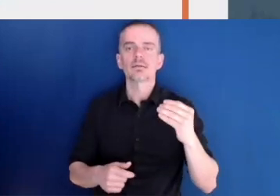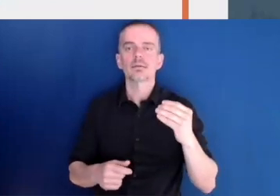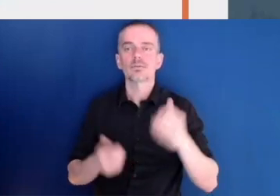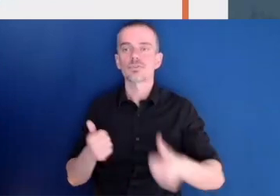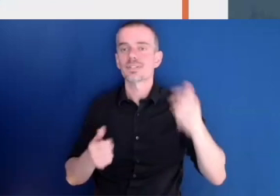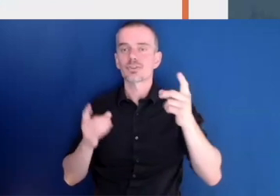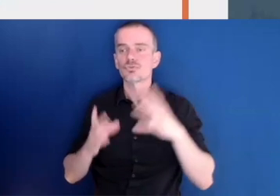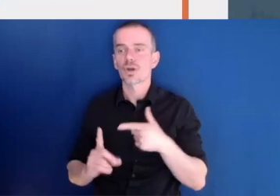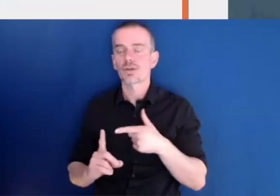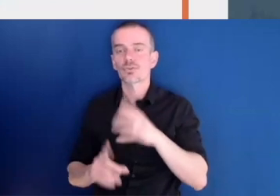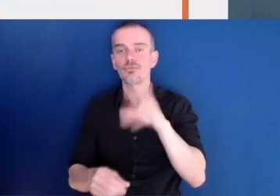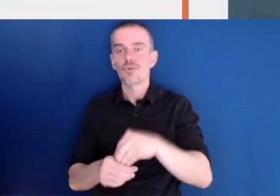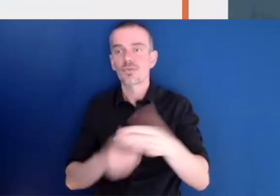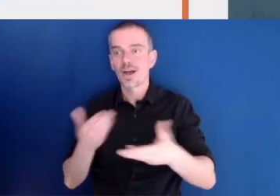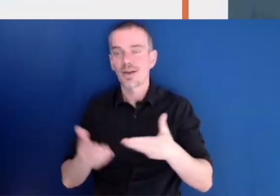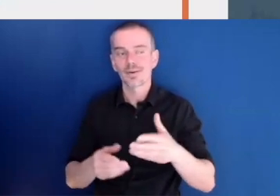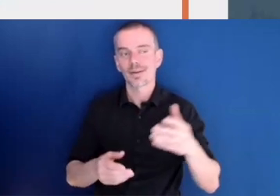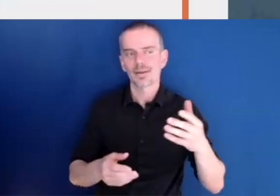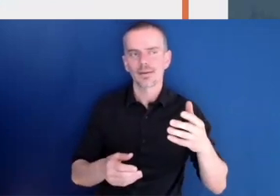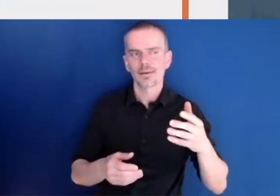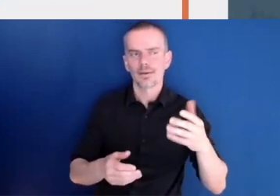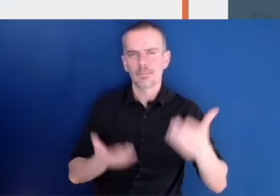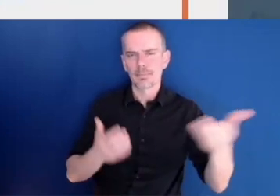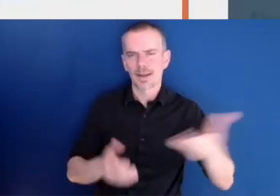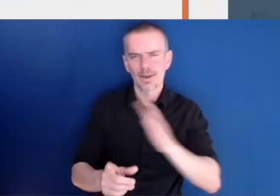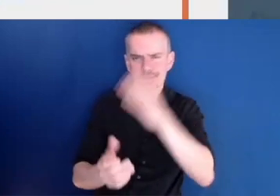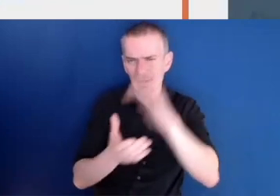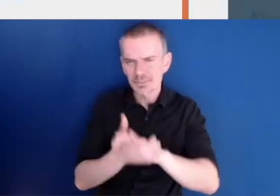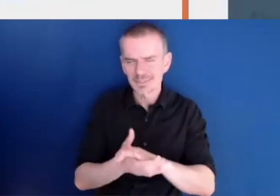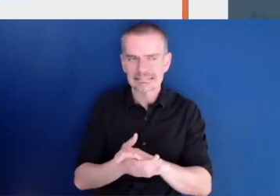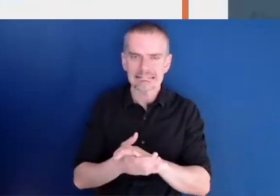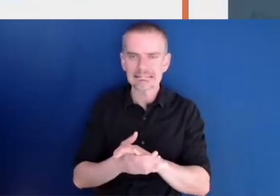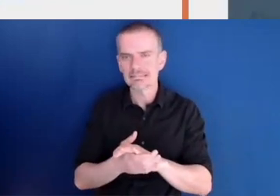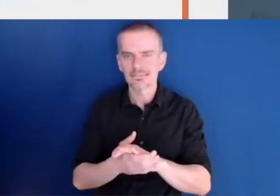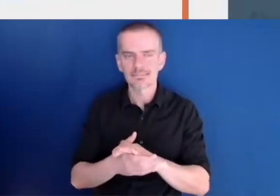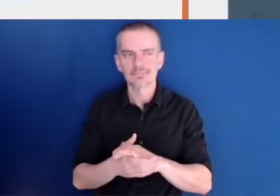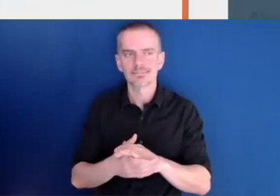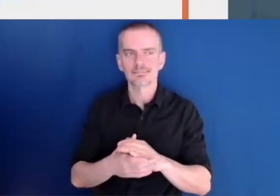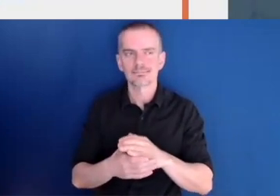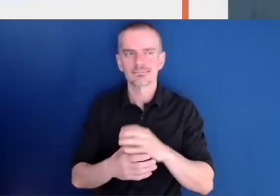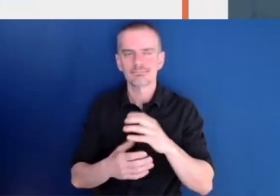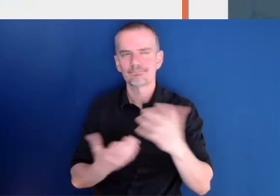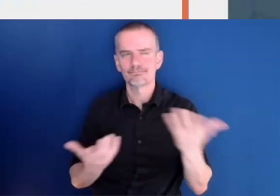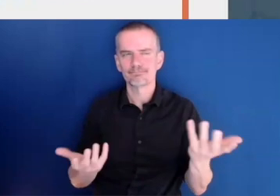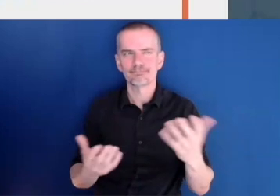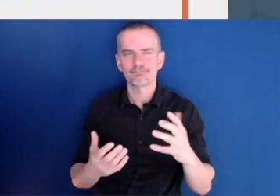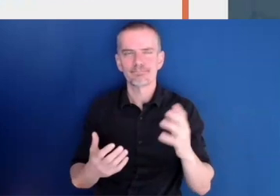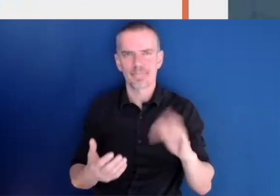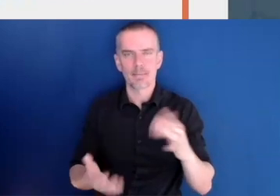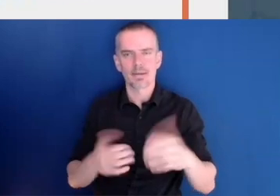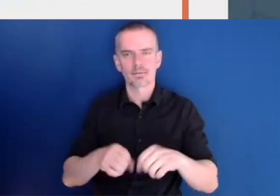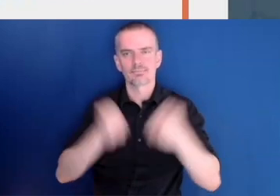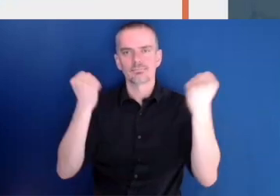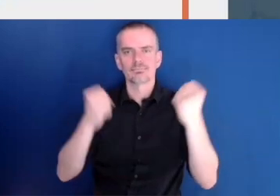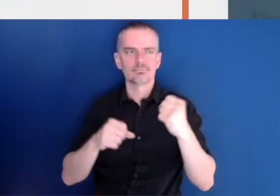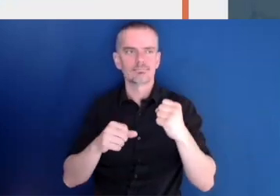executive director is participating in hiring that, potentially their own husband, that's a violation of